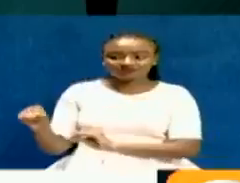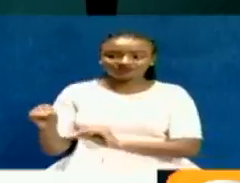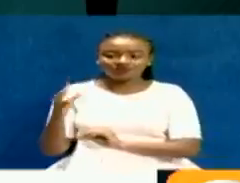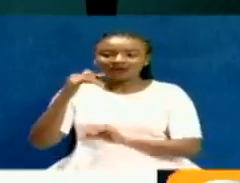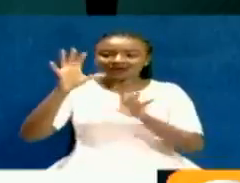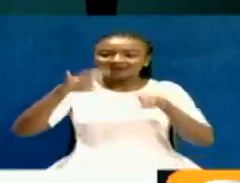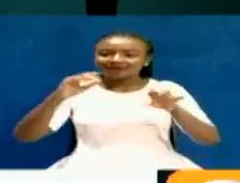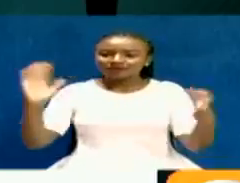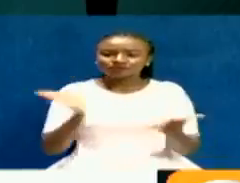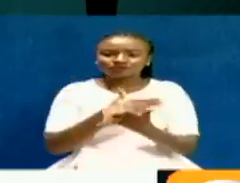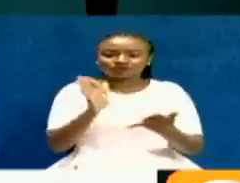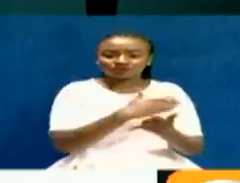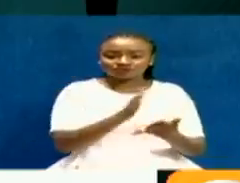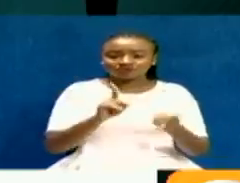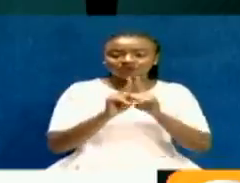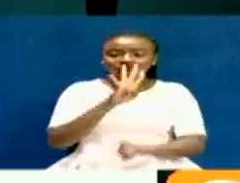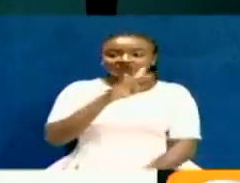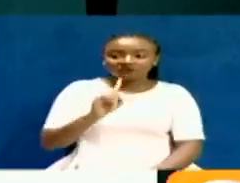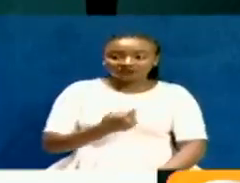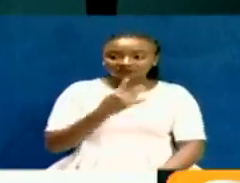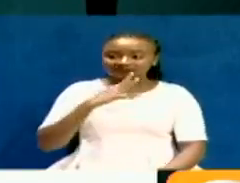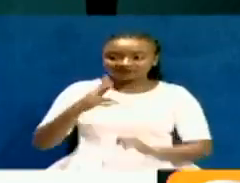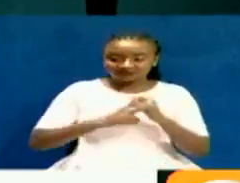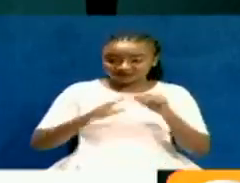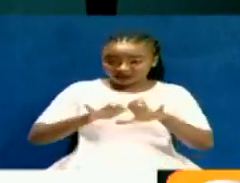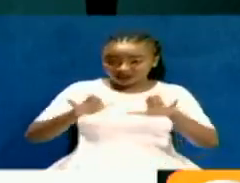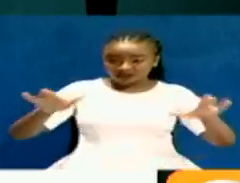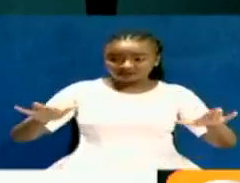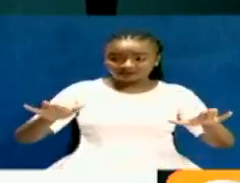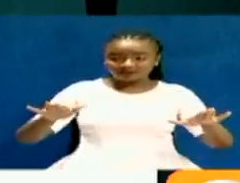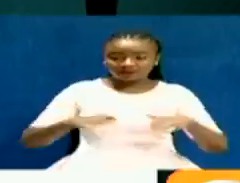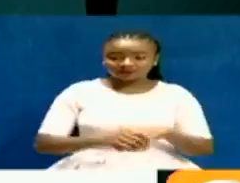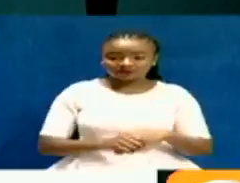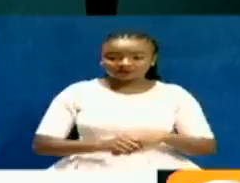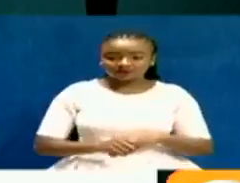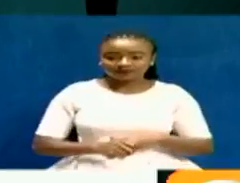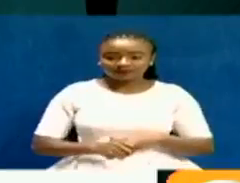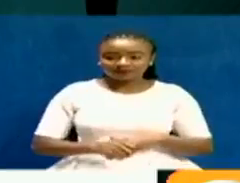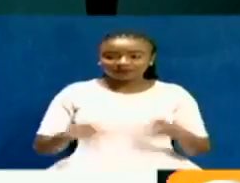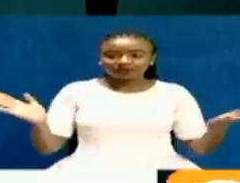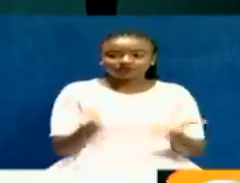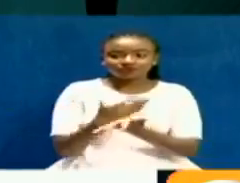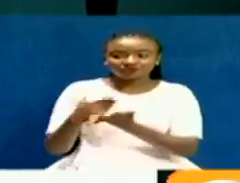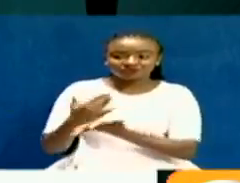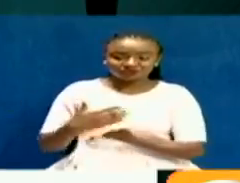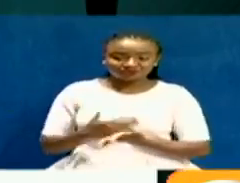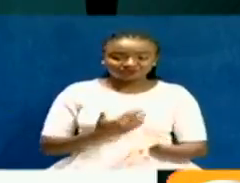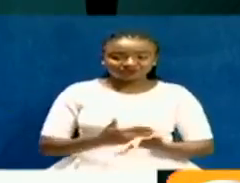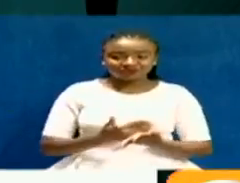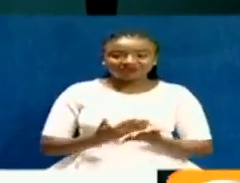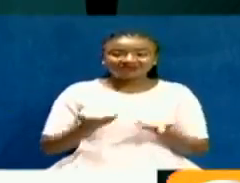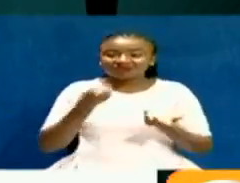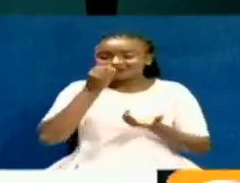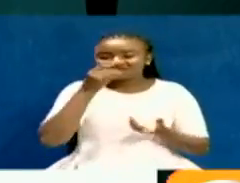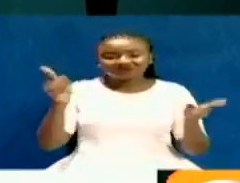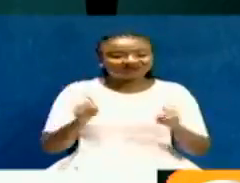way. Over 4,700 acres of productive land are reported to have been wiped out, the food promise of the season now